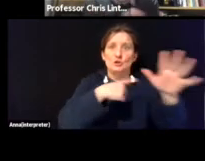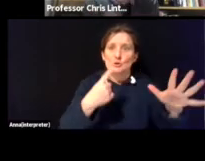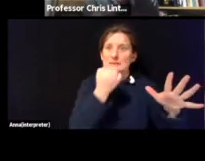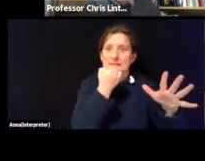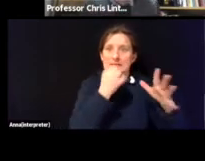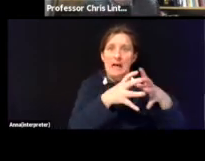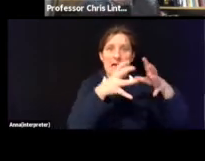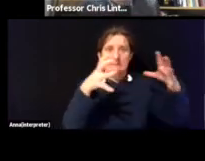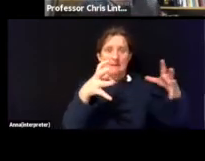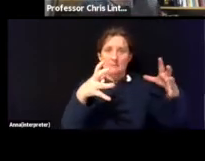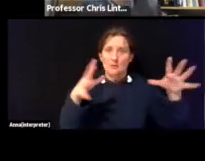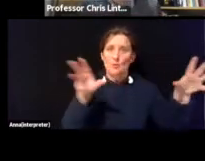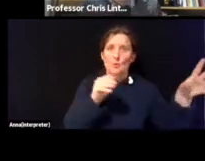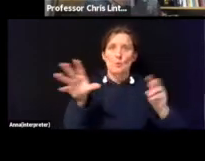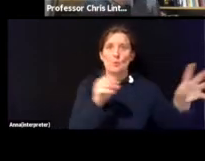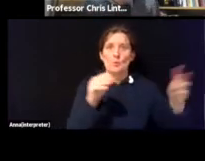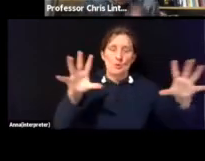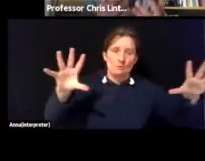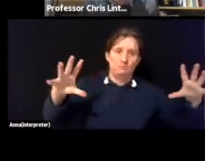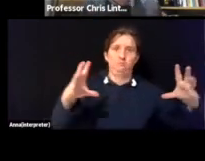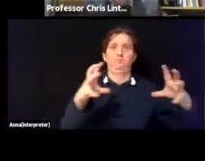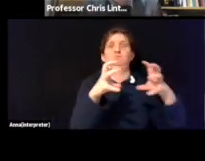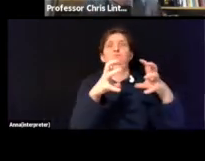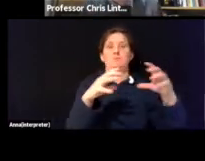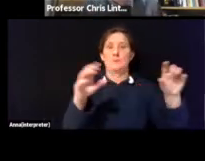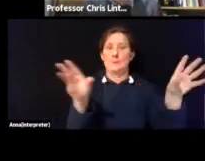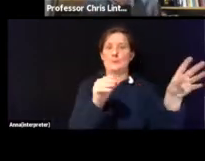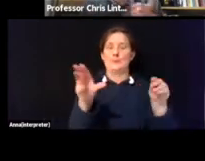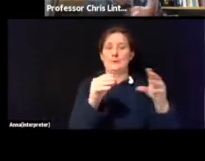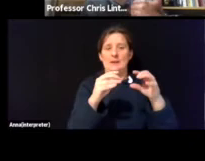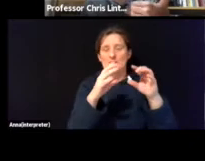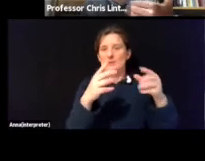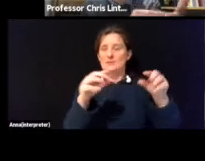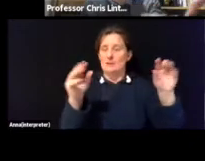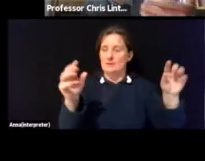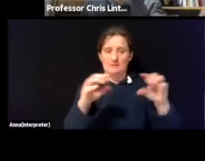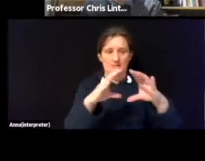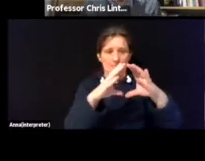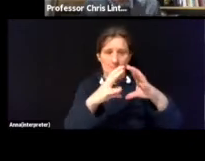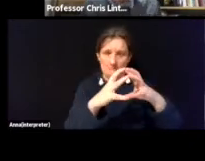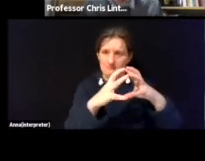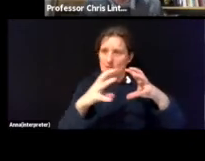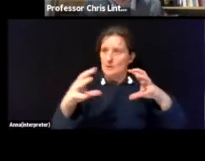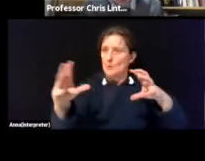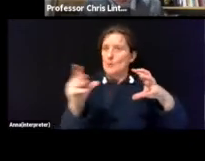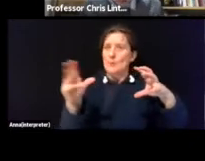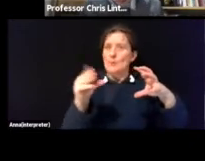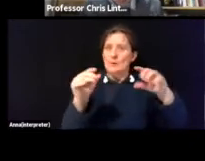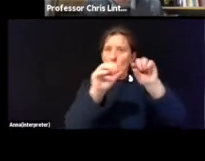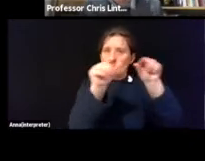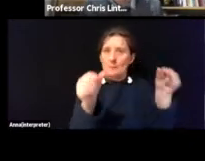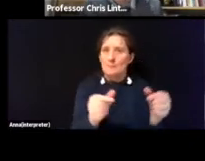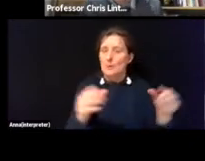it hoovers up everything at the same distance from the star, and you get a gap in the disk. So we're beginning to be able to watch the planet